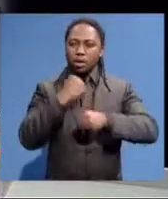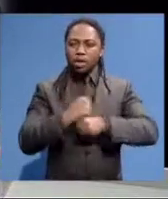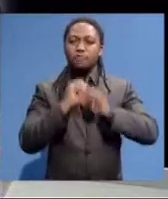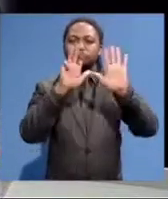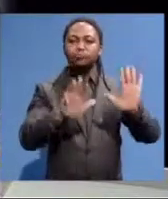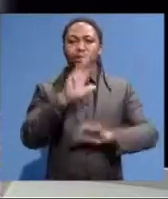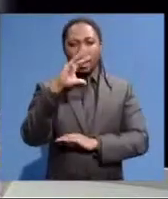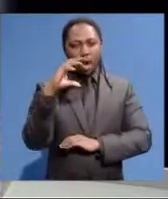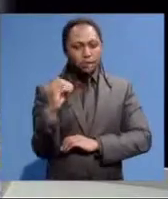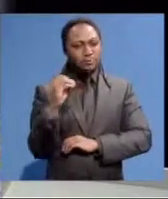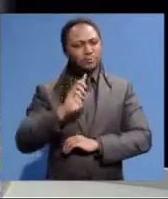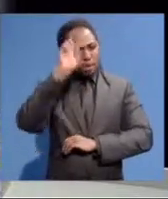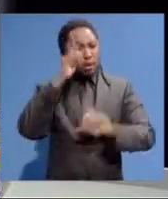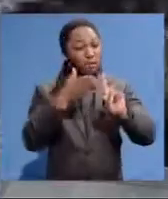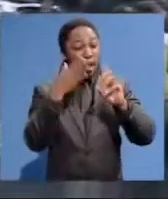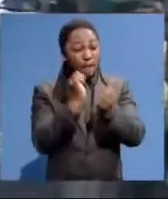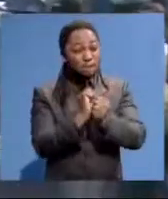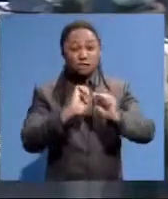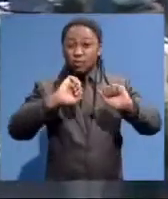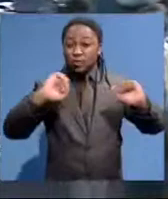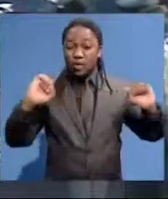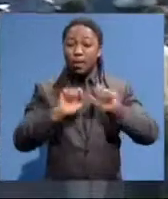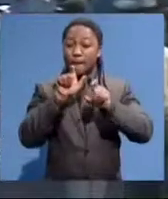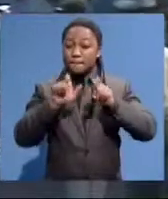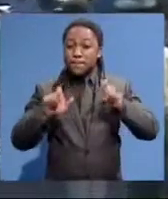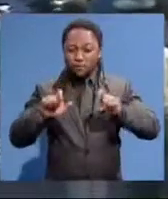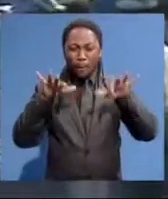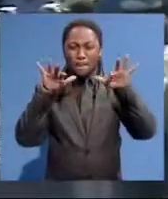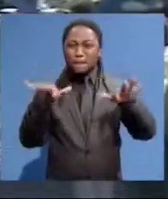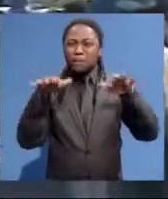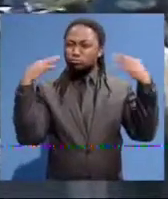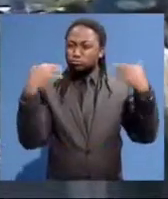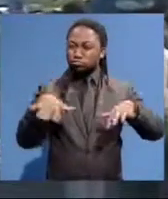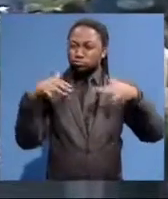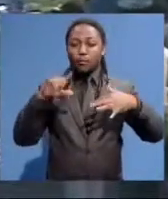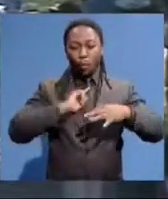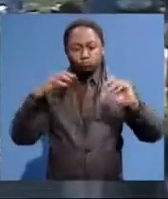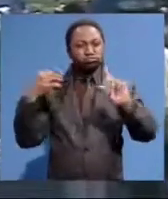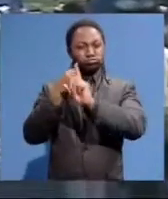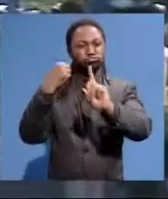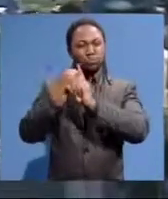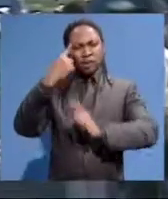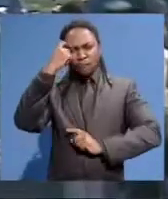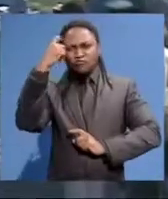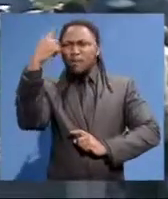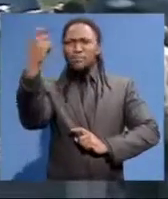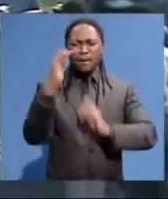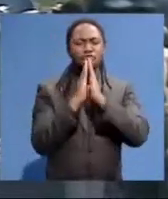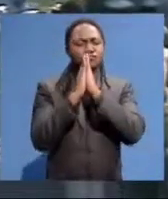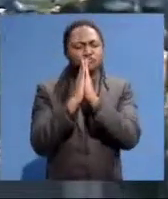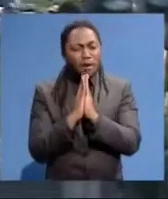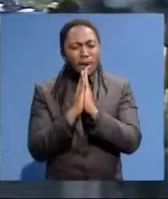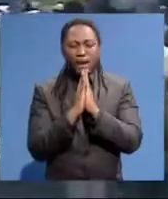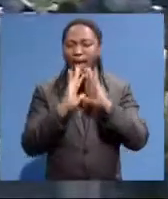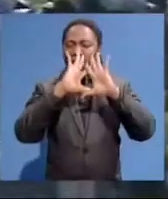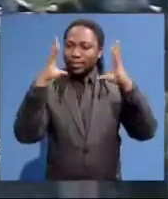was, what the messages was and what the masses were doing and been wishing, dreaming, fighting, and of course praying for, finally came